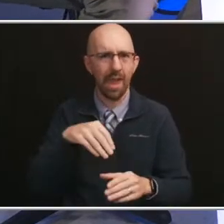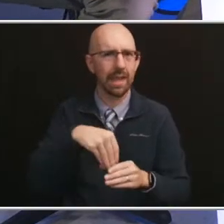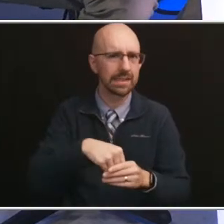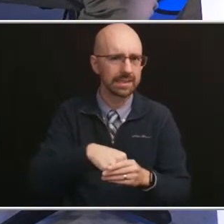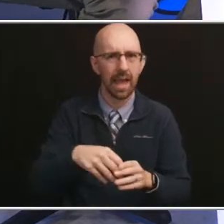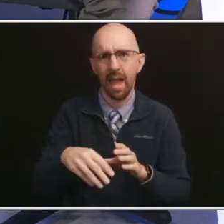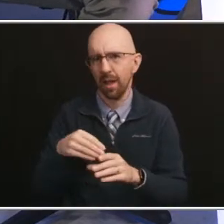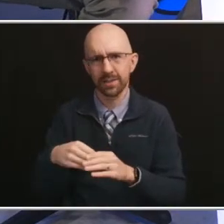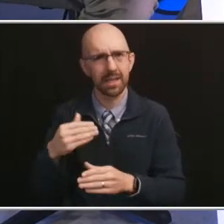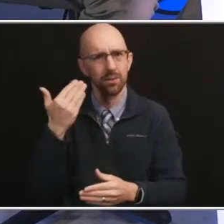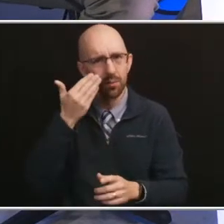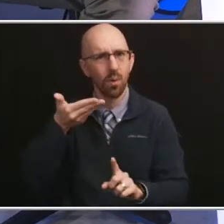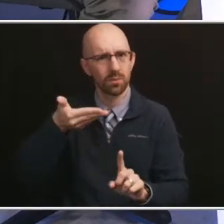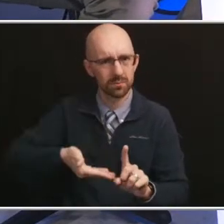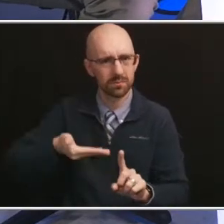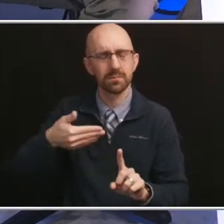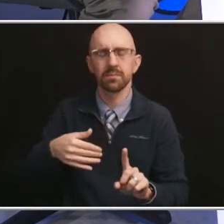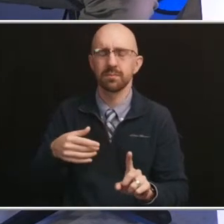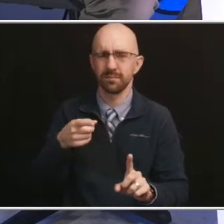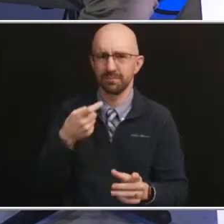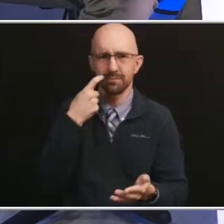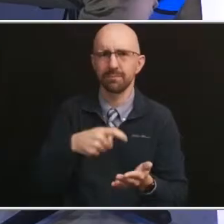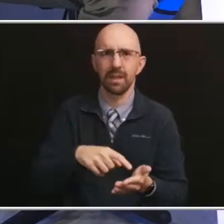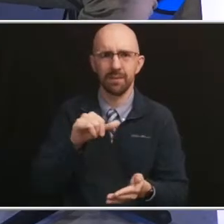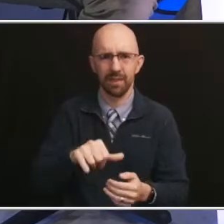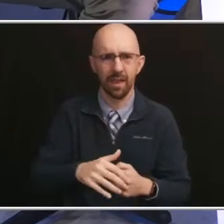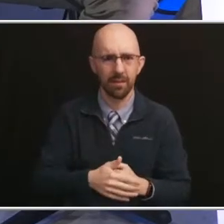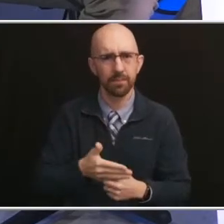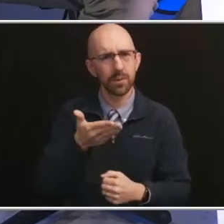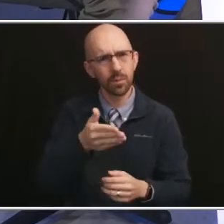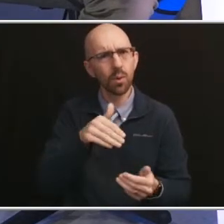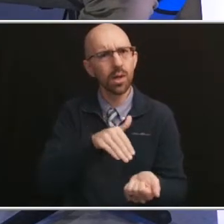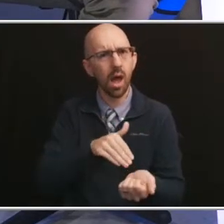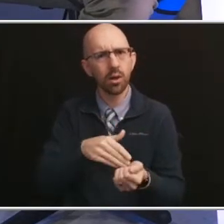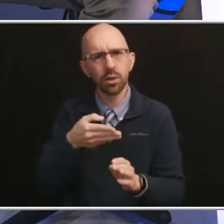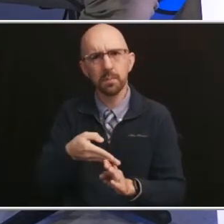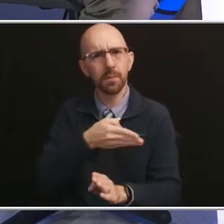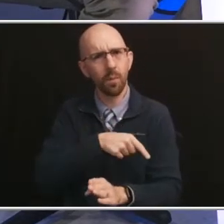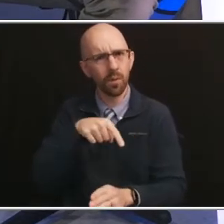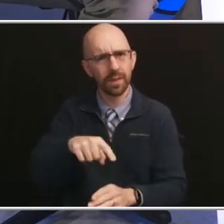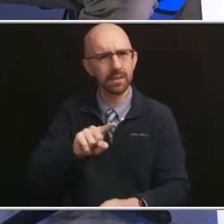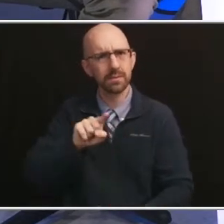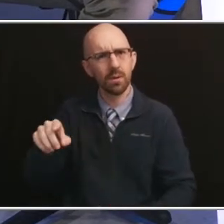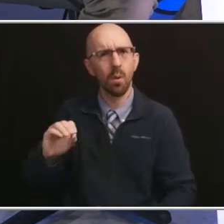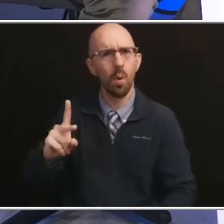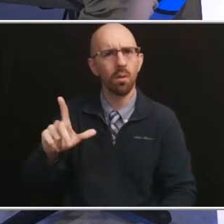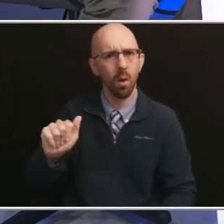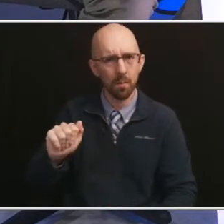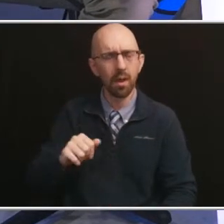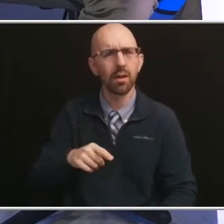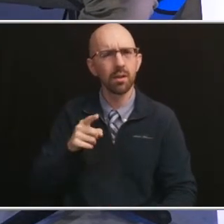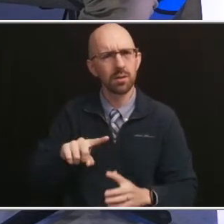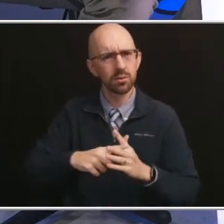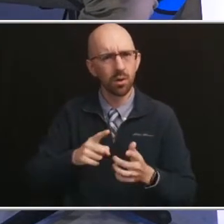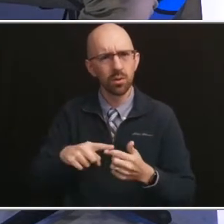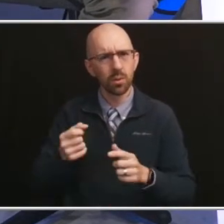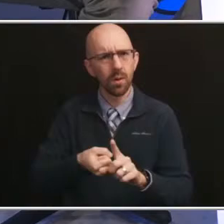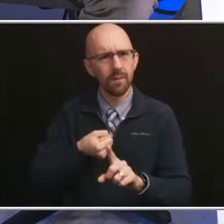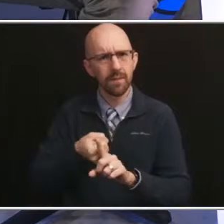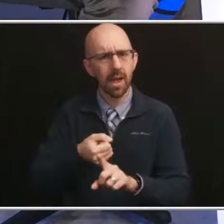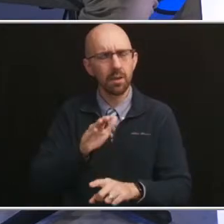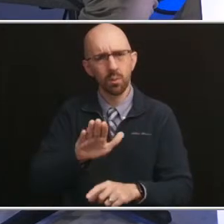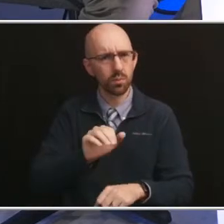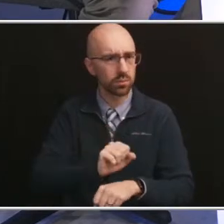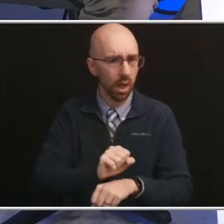you were a doctor before this in Oklahoma. Did it start to affect your job, your